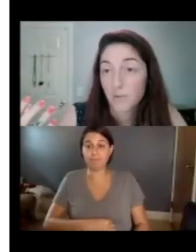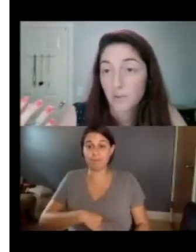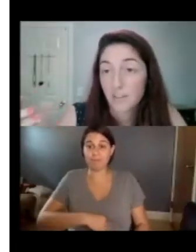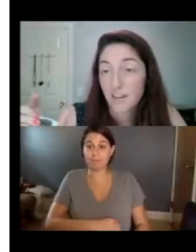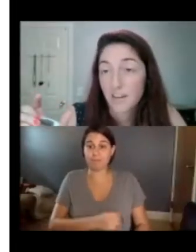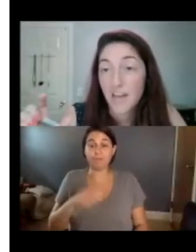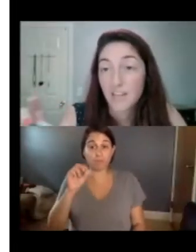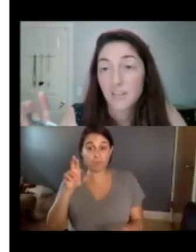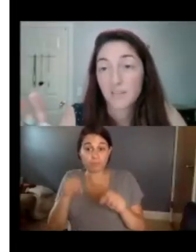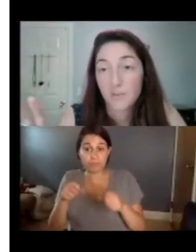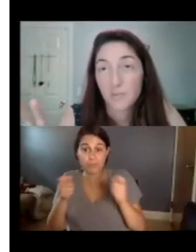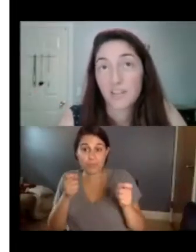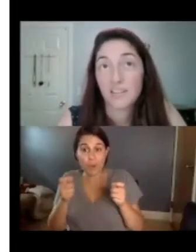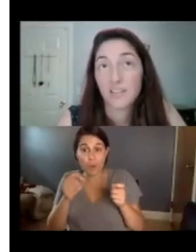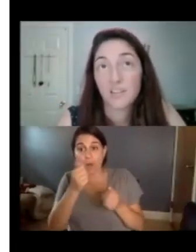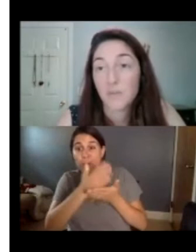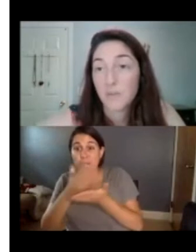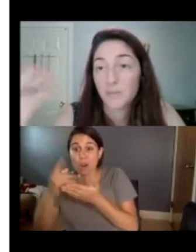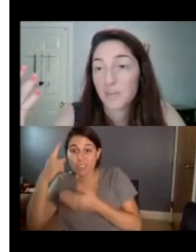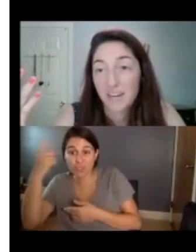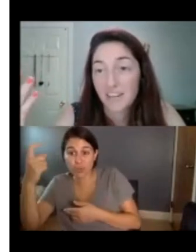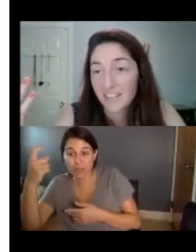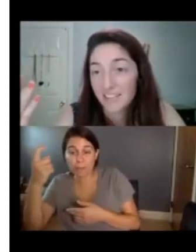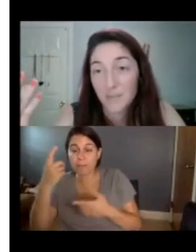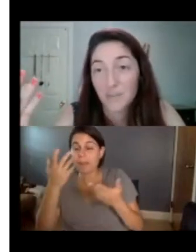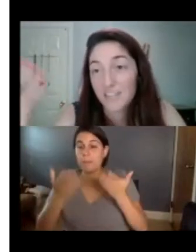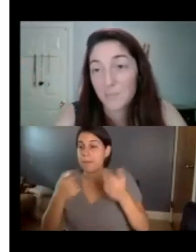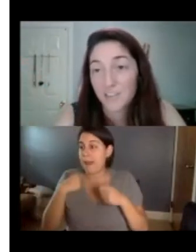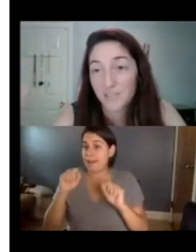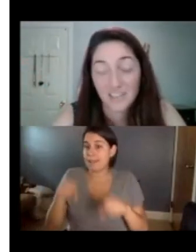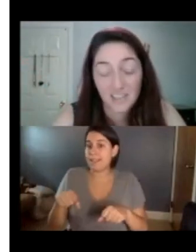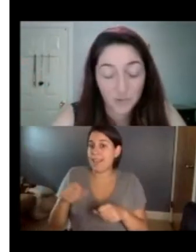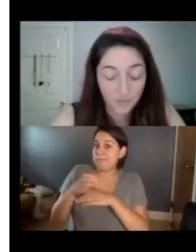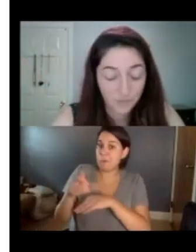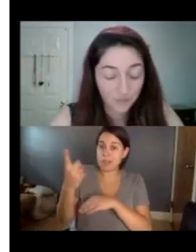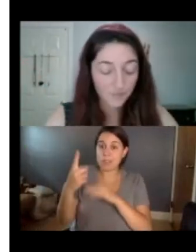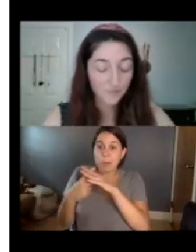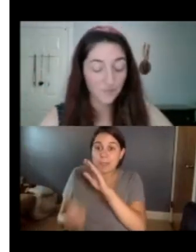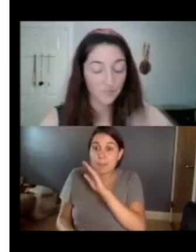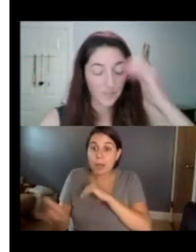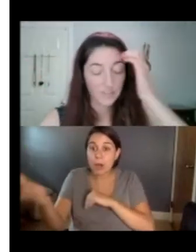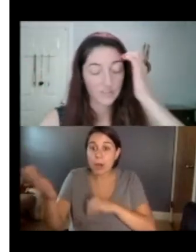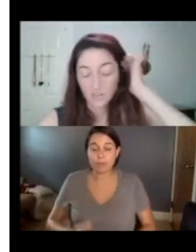to control aspects of the dream content. So you might be able to make someone disappear, for example.